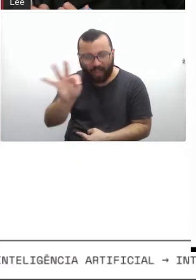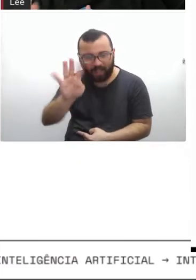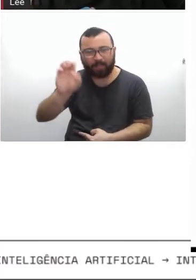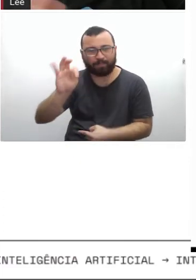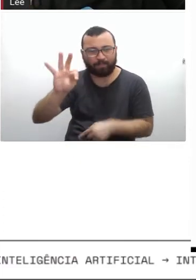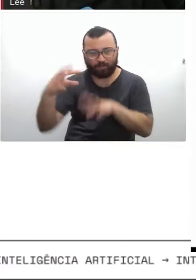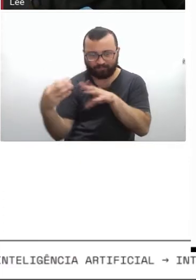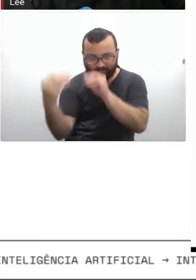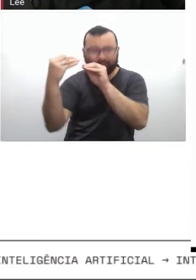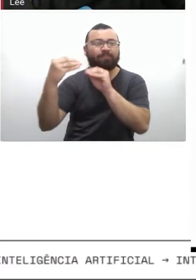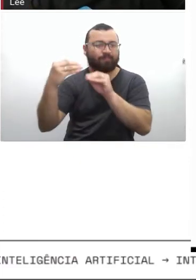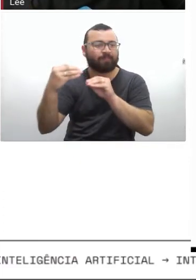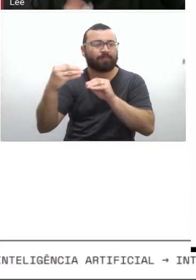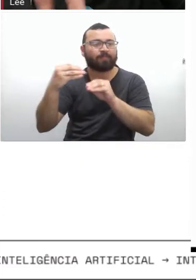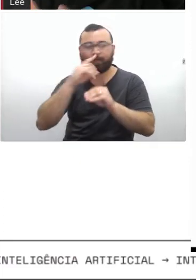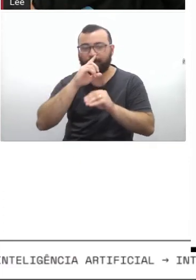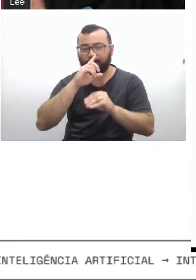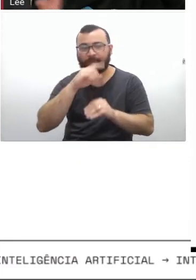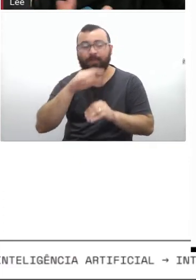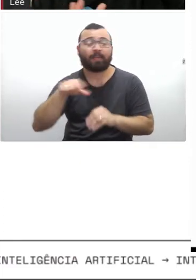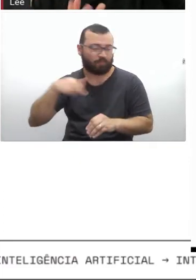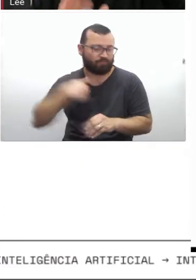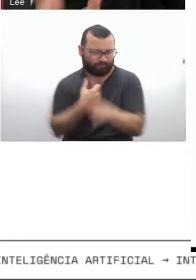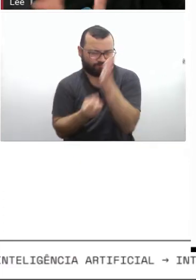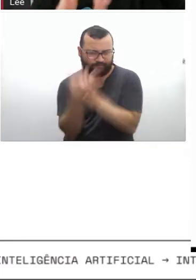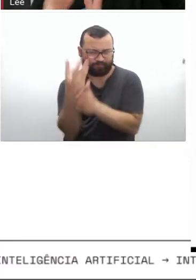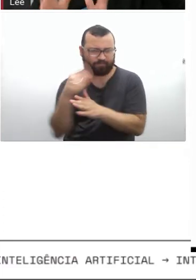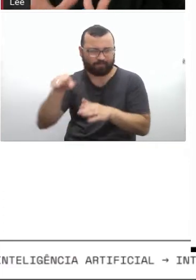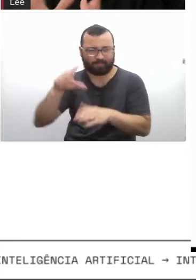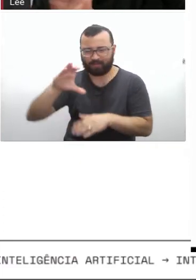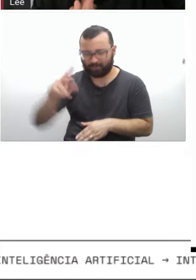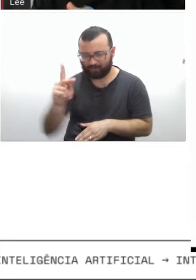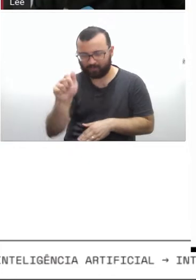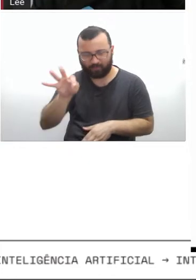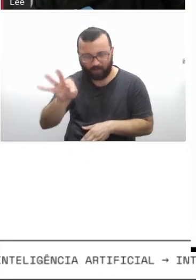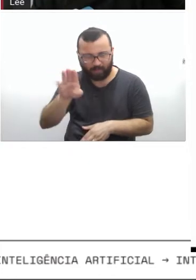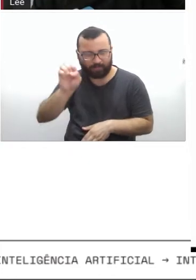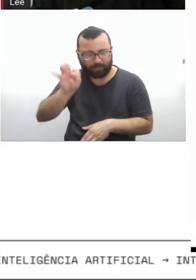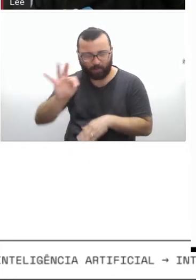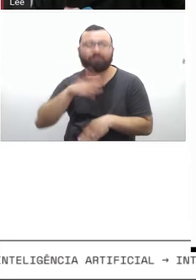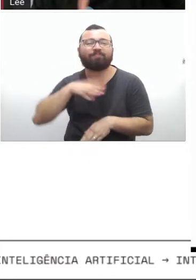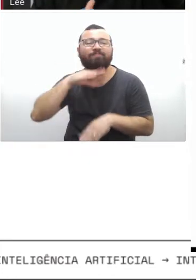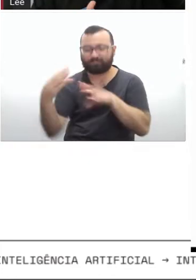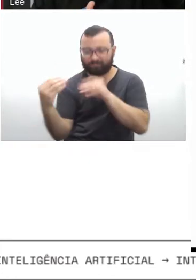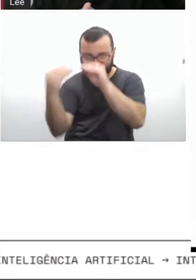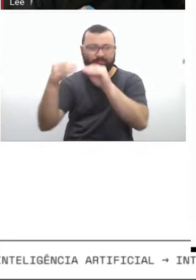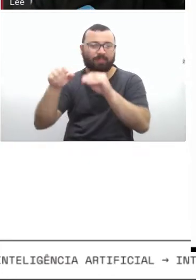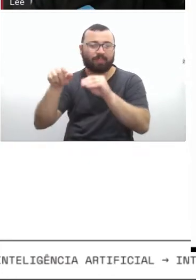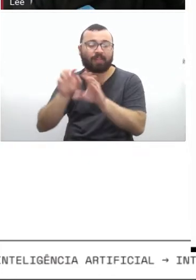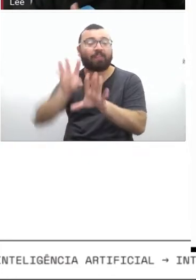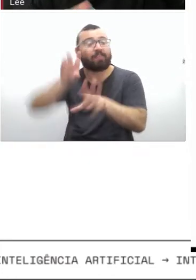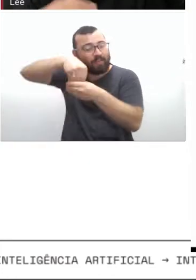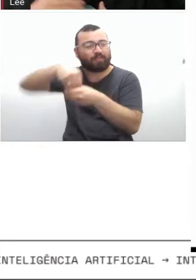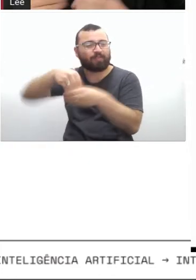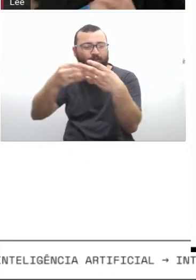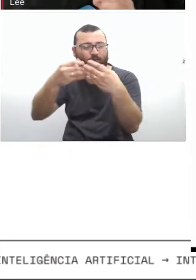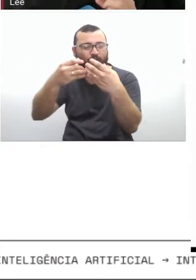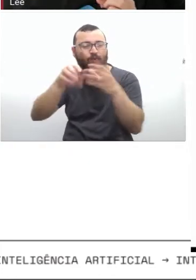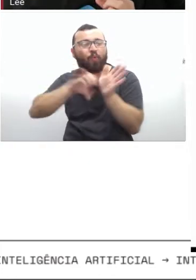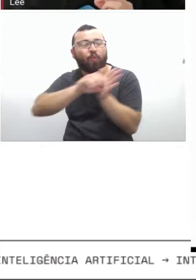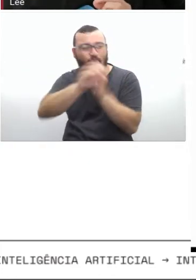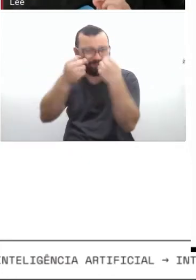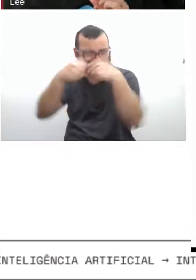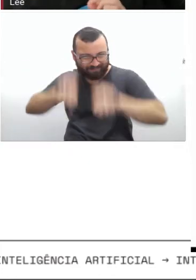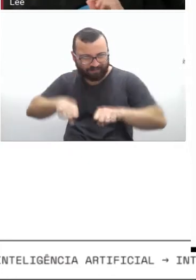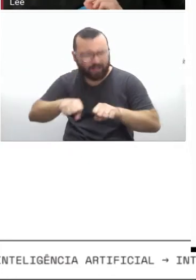I've created a chatbot for web, and I've created a chatbot. The same chatbot works also on voice on the Google Assistant, and